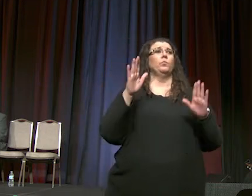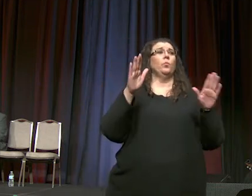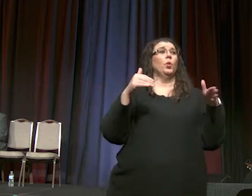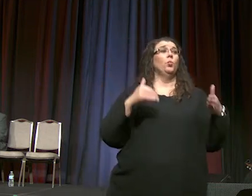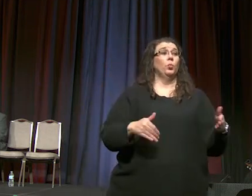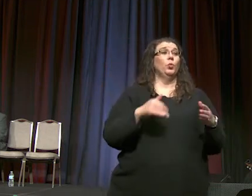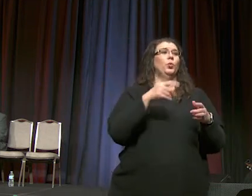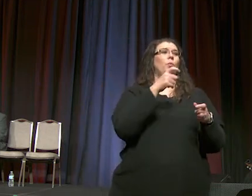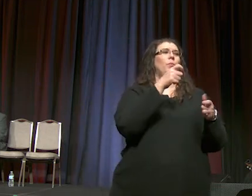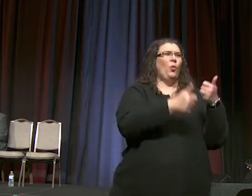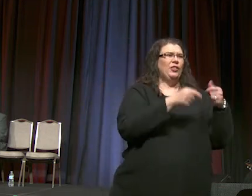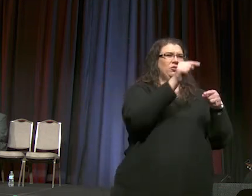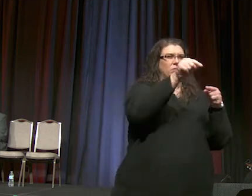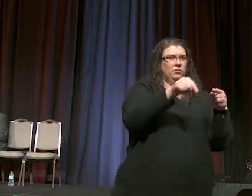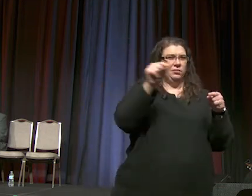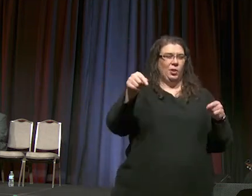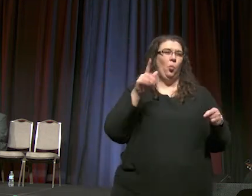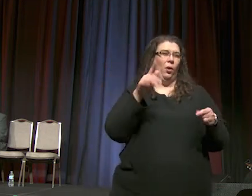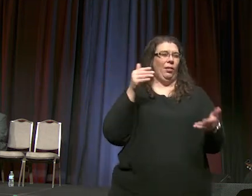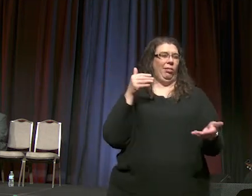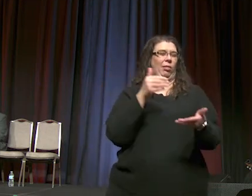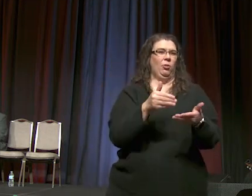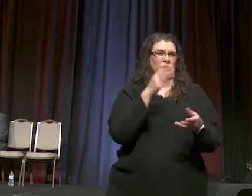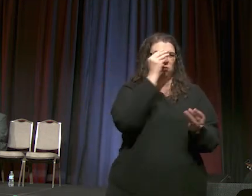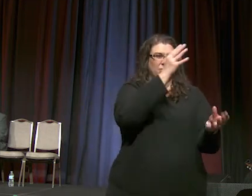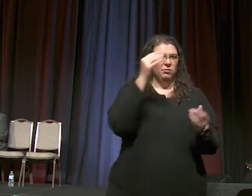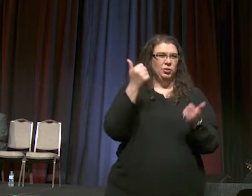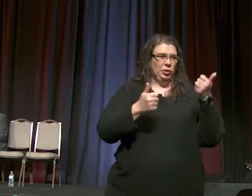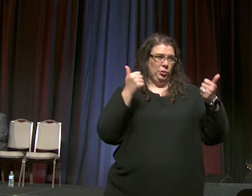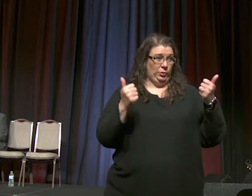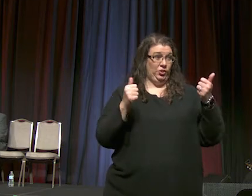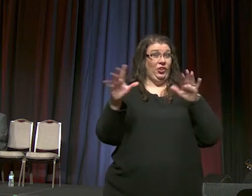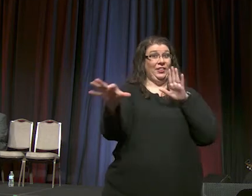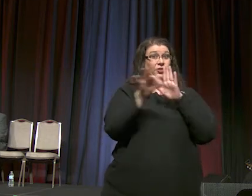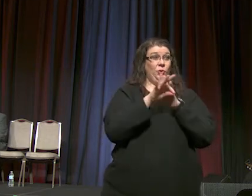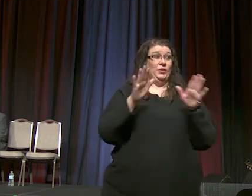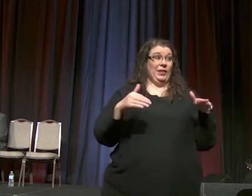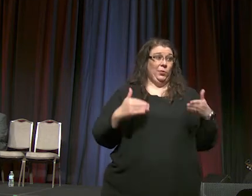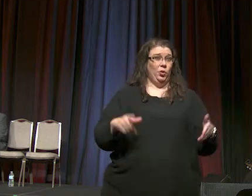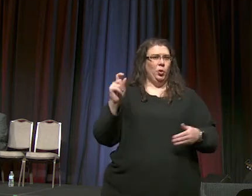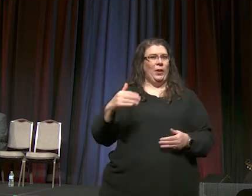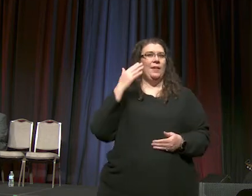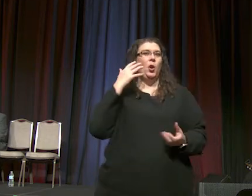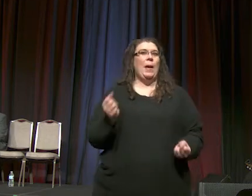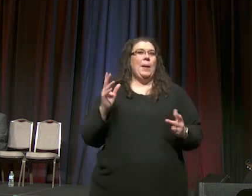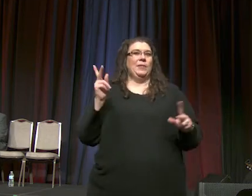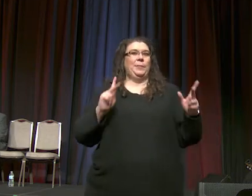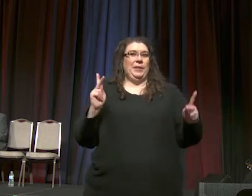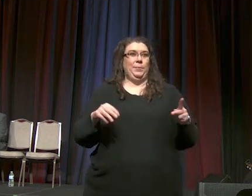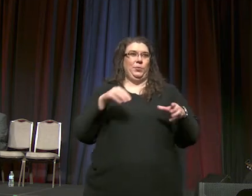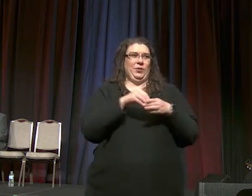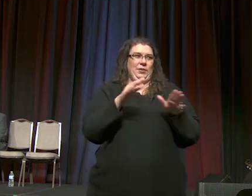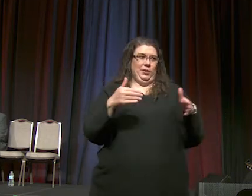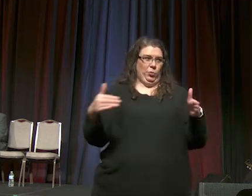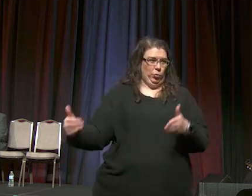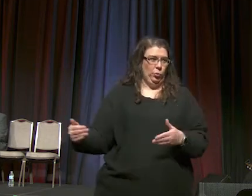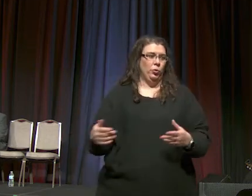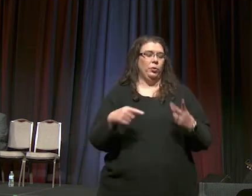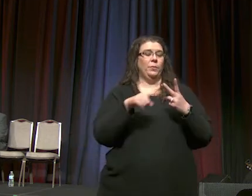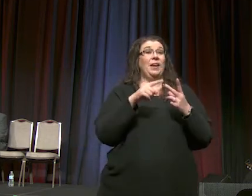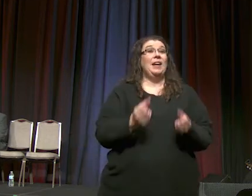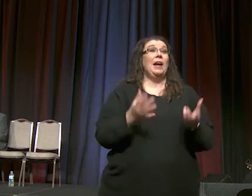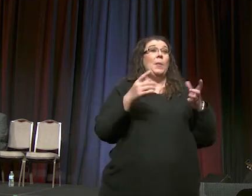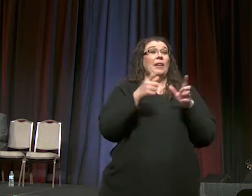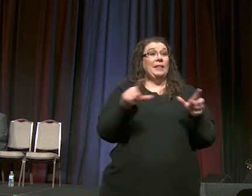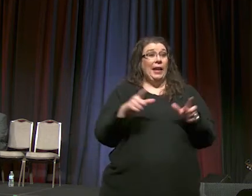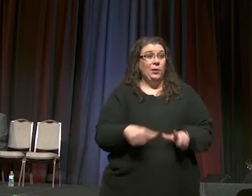announced closer to General Conference. In choosing the rooms, we have to know the number of delegates. We also have to know how many